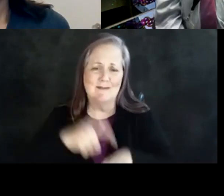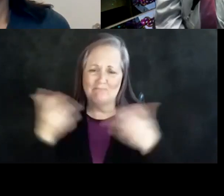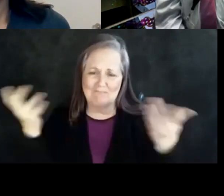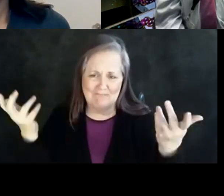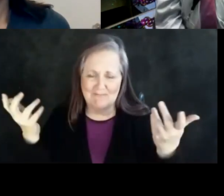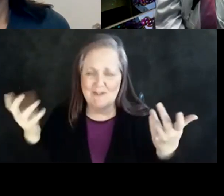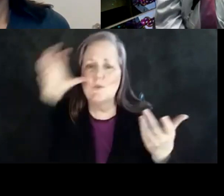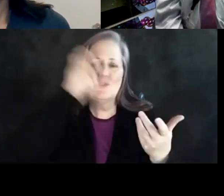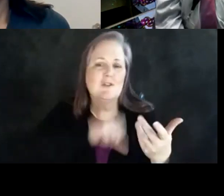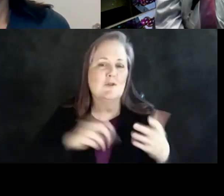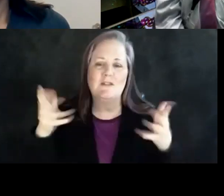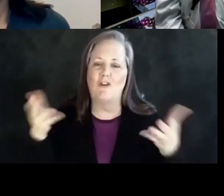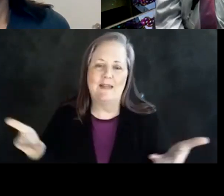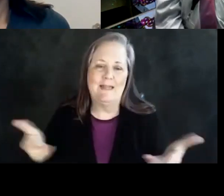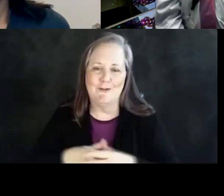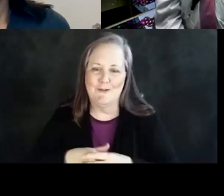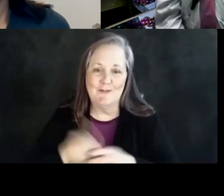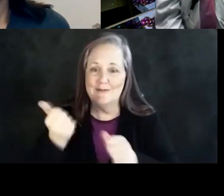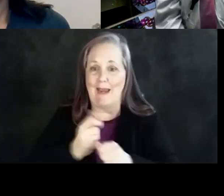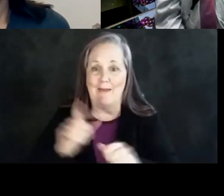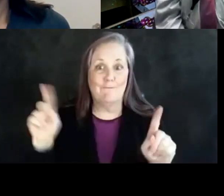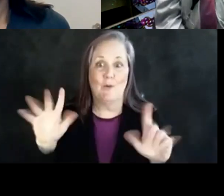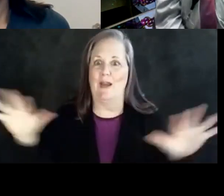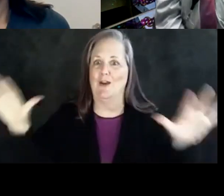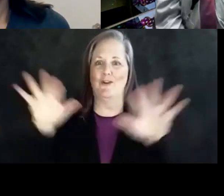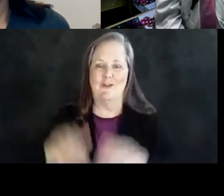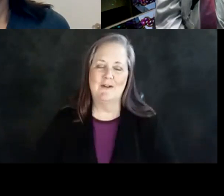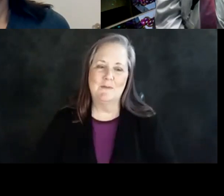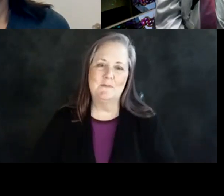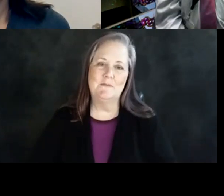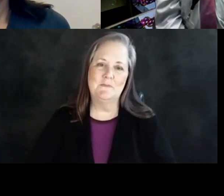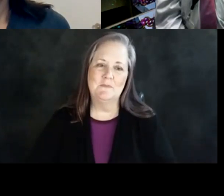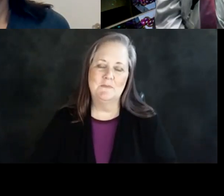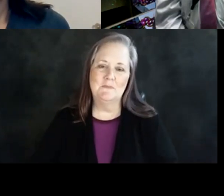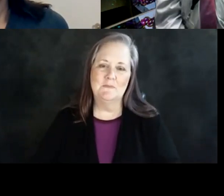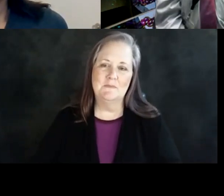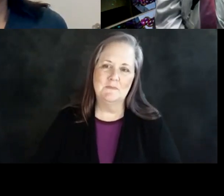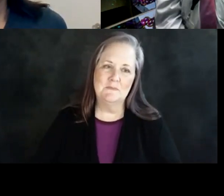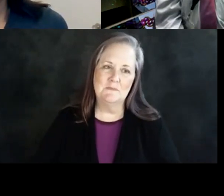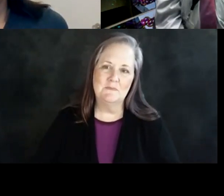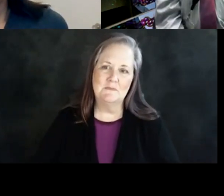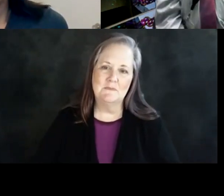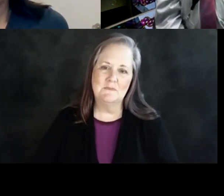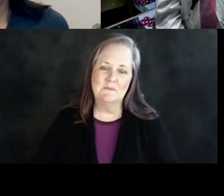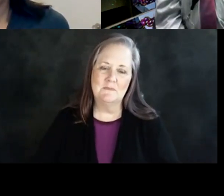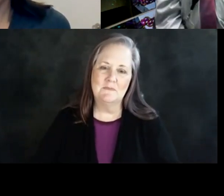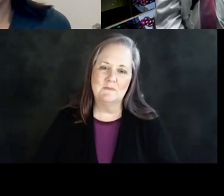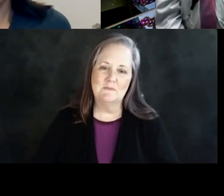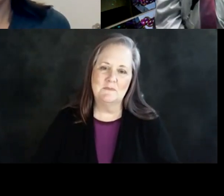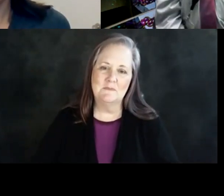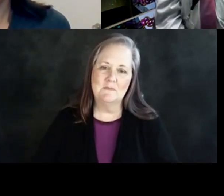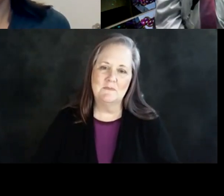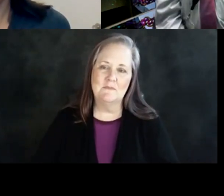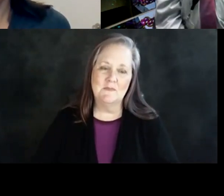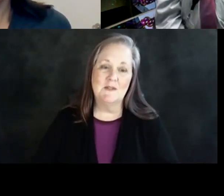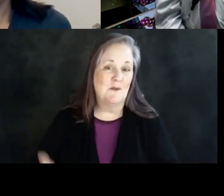it's probably here. It's probably everywhere. And I think all the more reason to